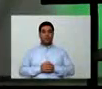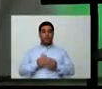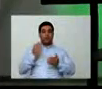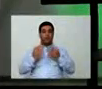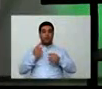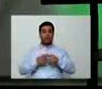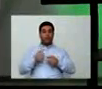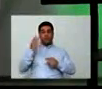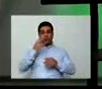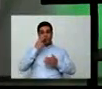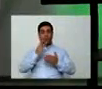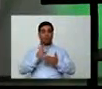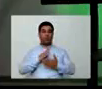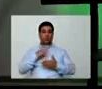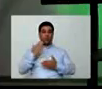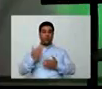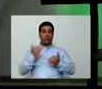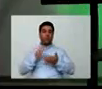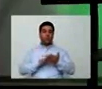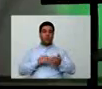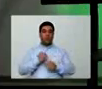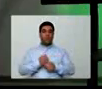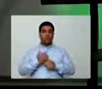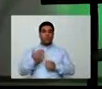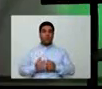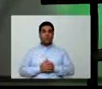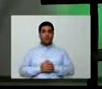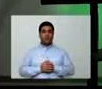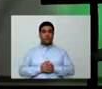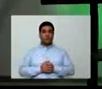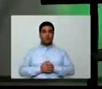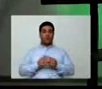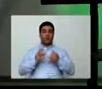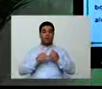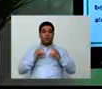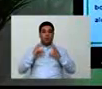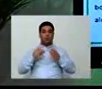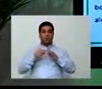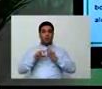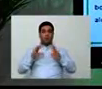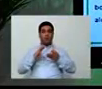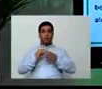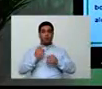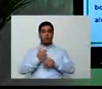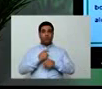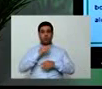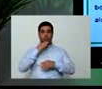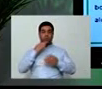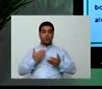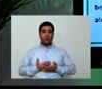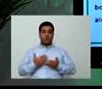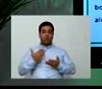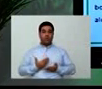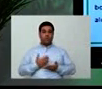Agar bu videolavhani tomosha qilgan bo'lsangiz, unda davom etamiz. Yer sayyorasining holati ko'p jihatdan unda yashaydigan